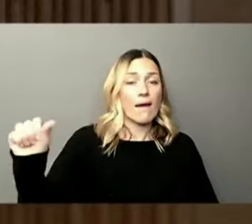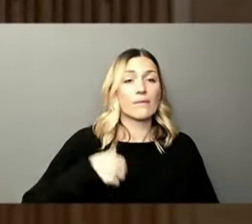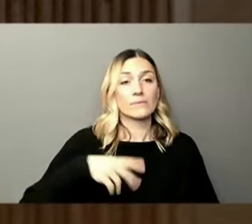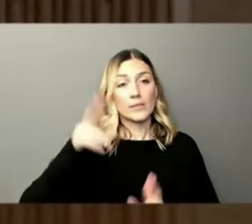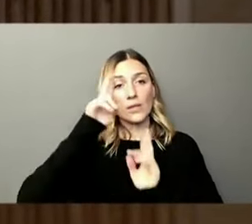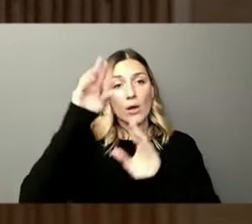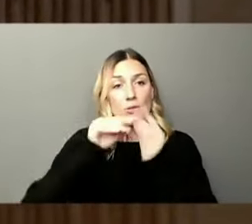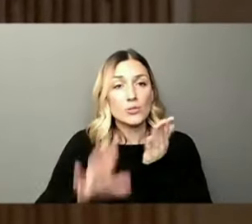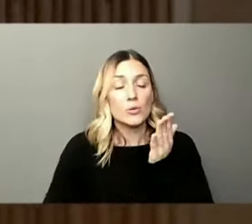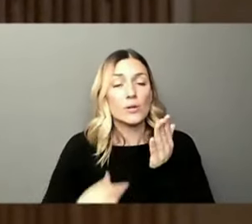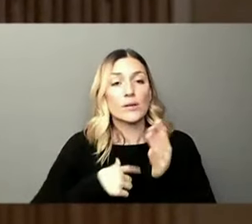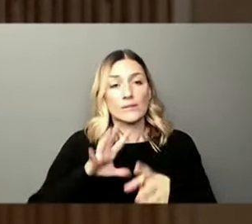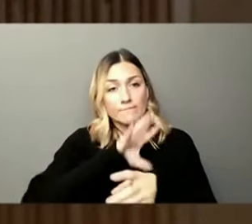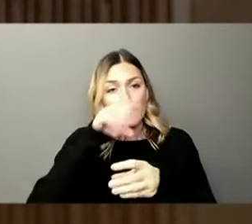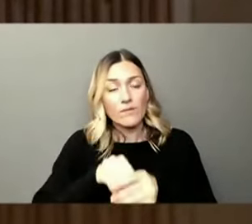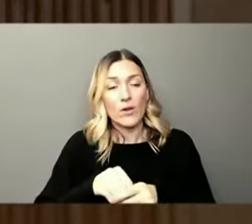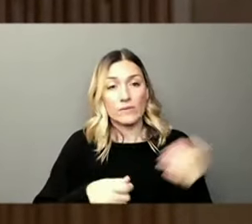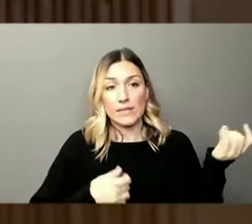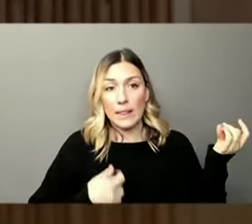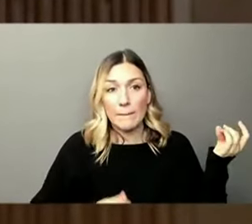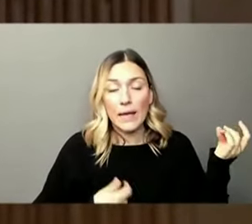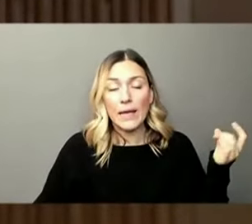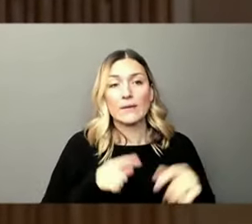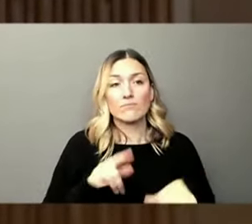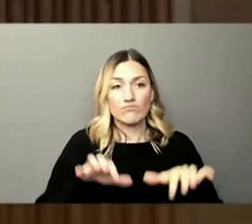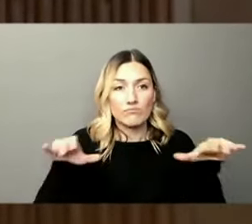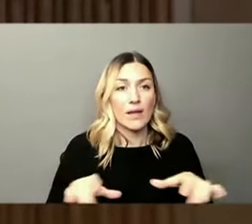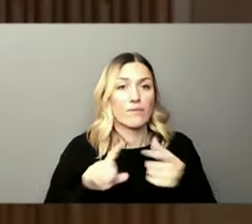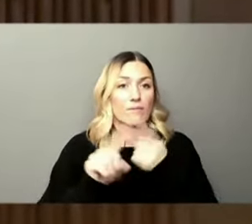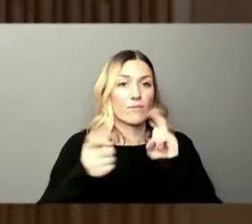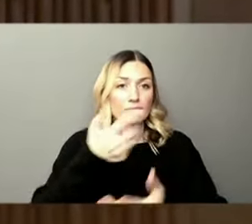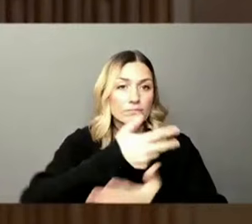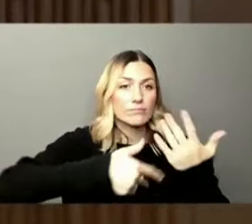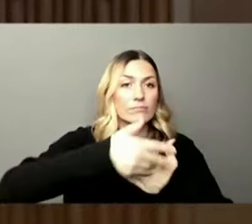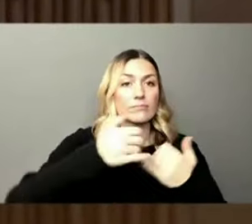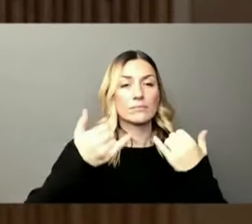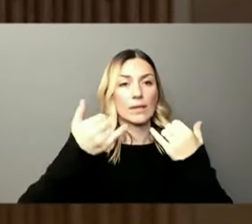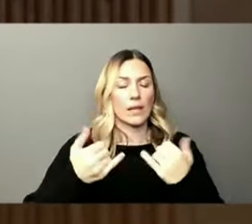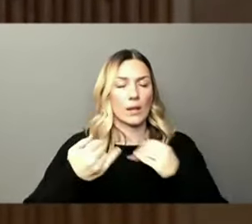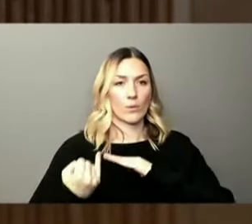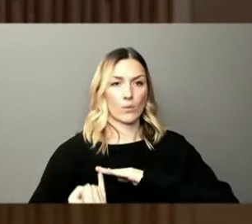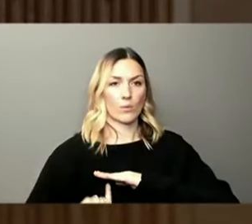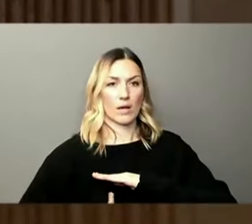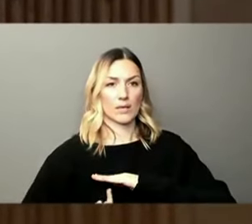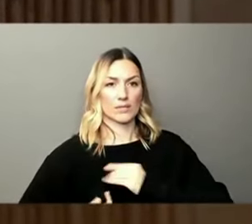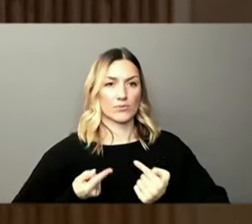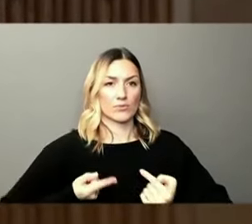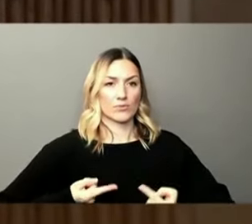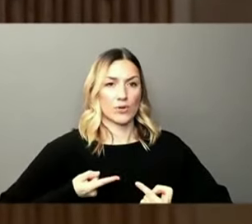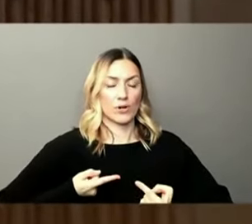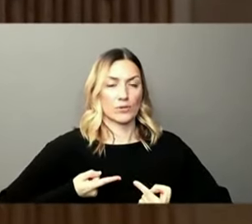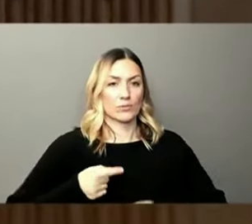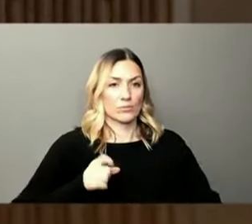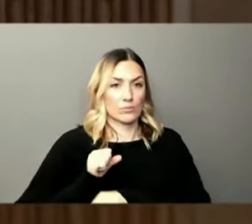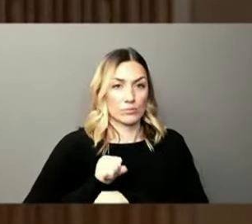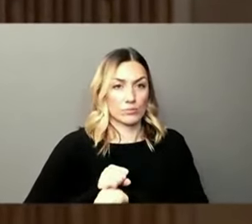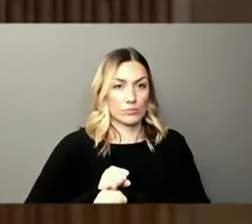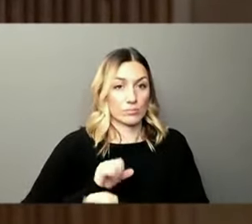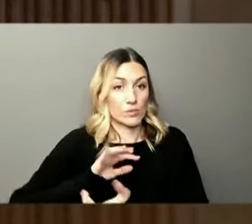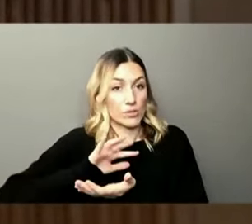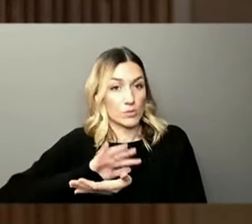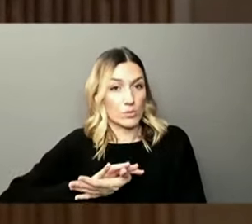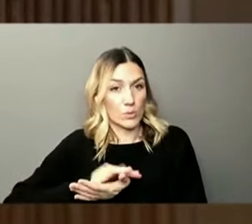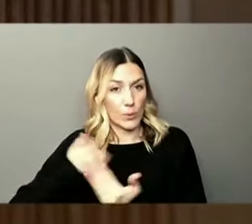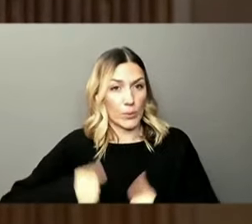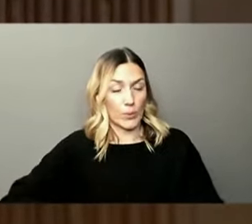school's marching band, and had an active friend group. Now she is isolated and struggles to do her schoolwork. Because of the severity